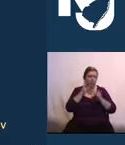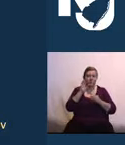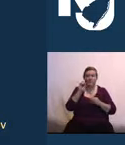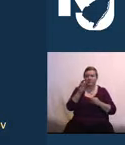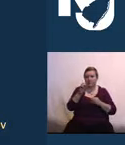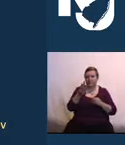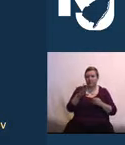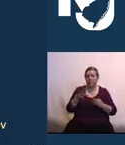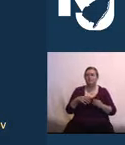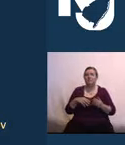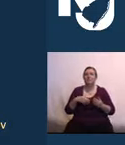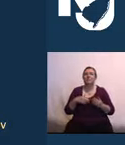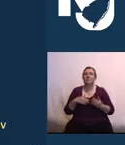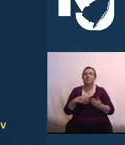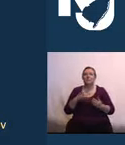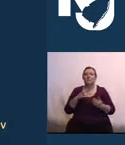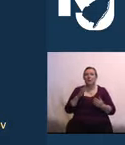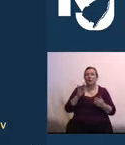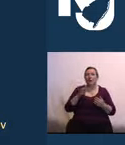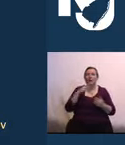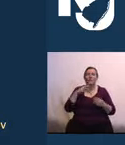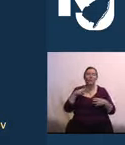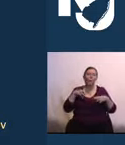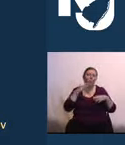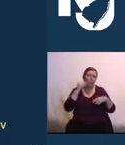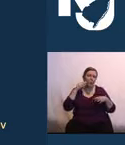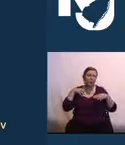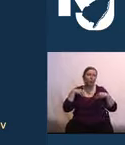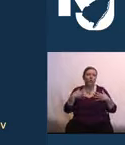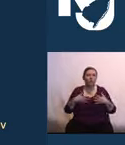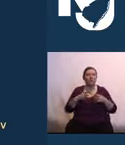link for homeowner assistance, or you can call